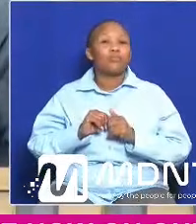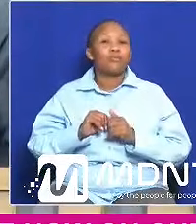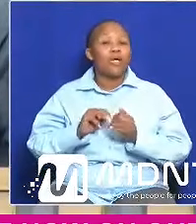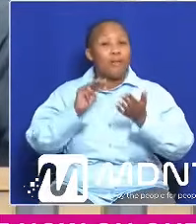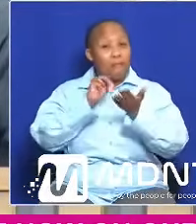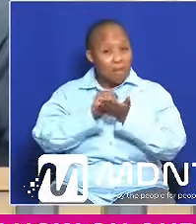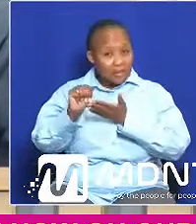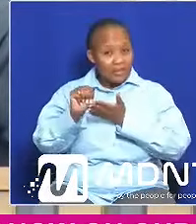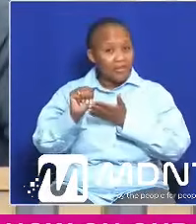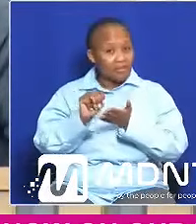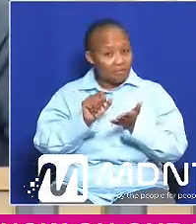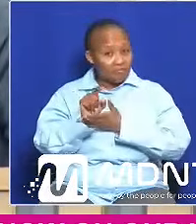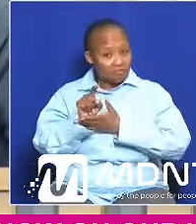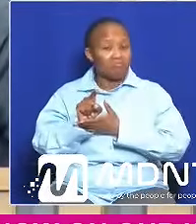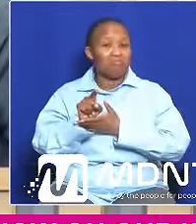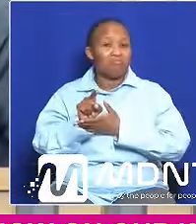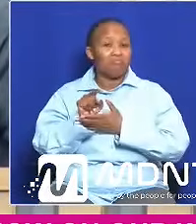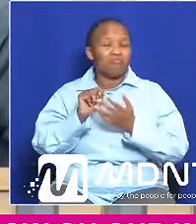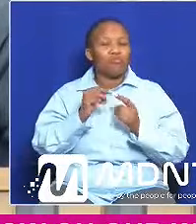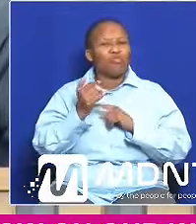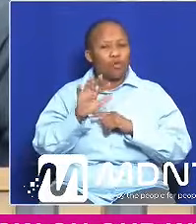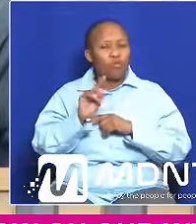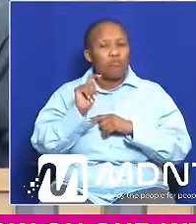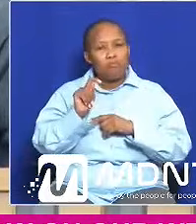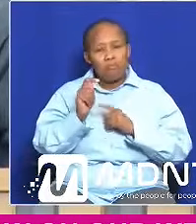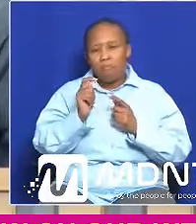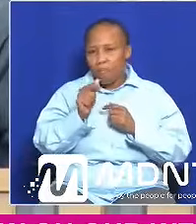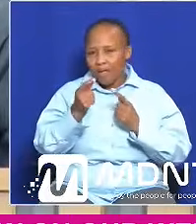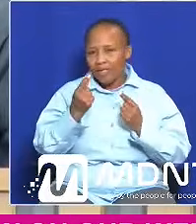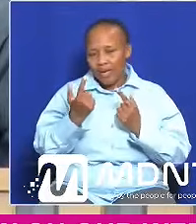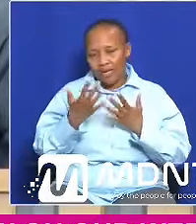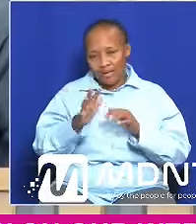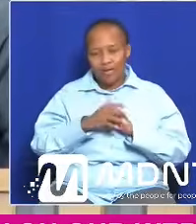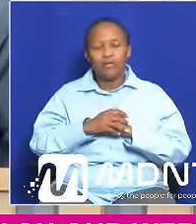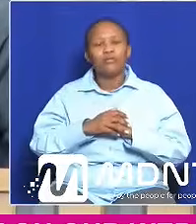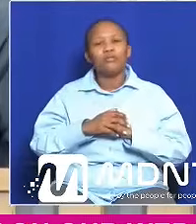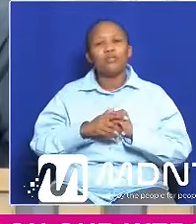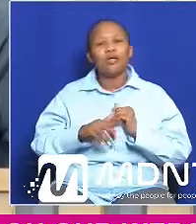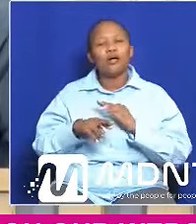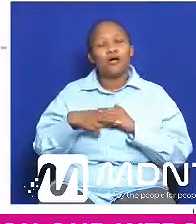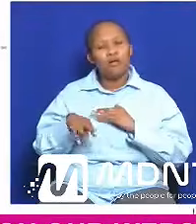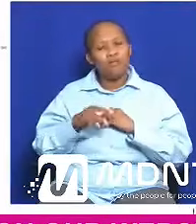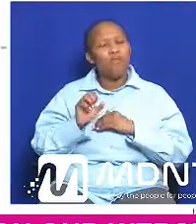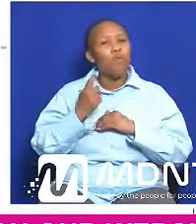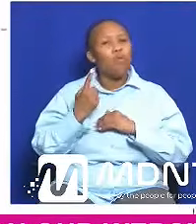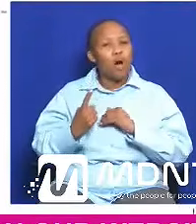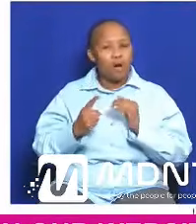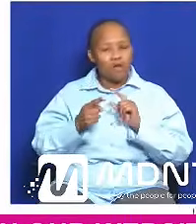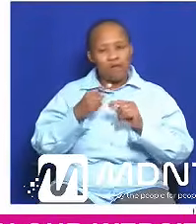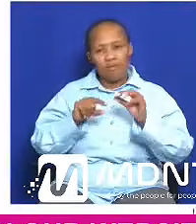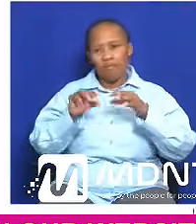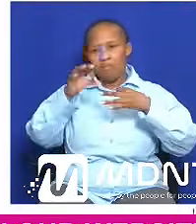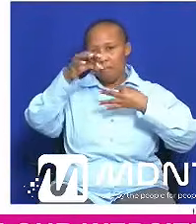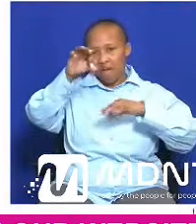that relates to, that's the SM1 referenced at the bottom of page 56.